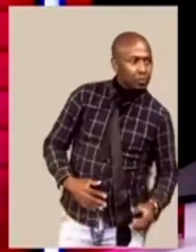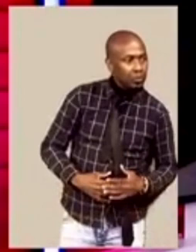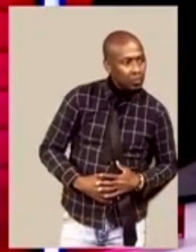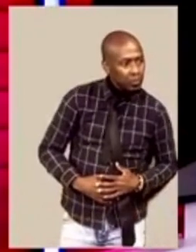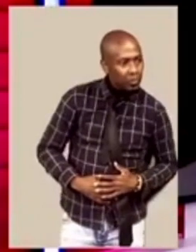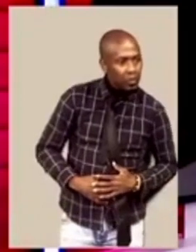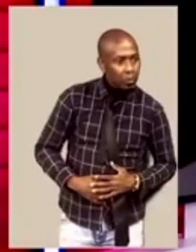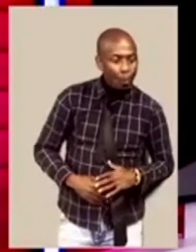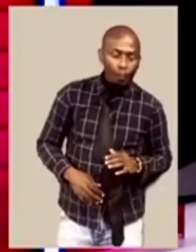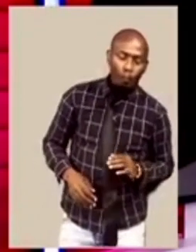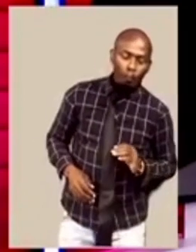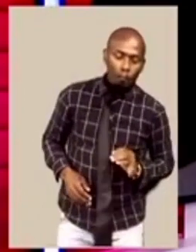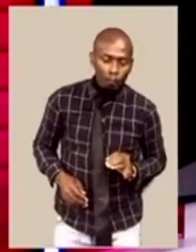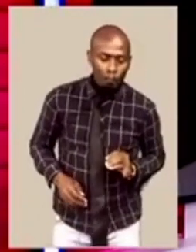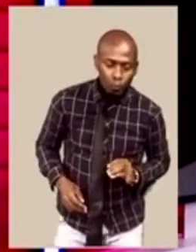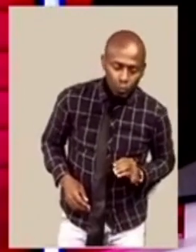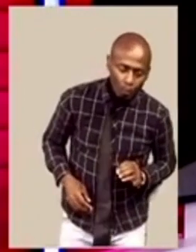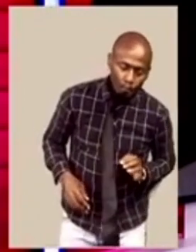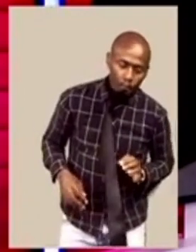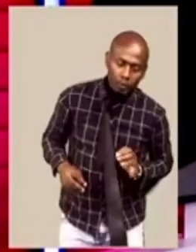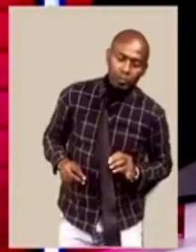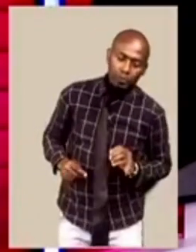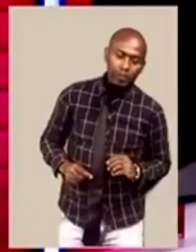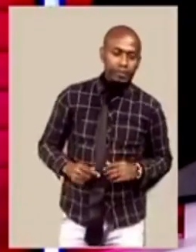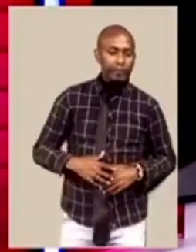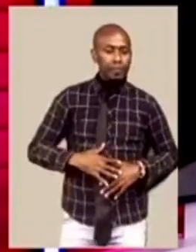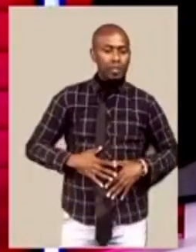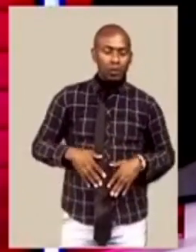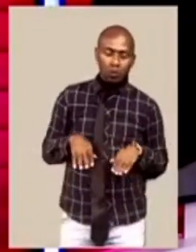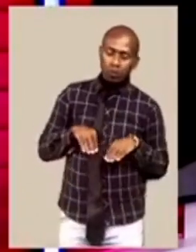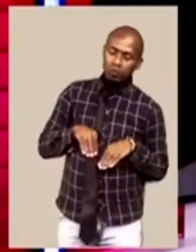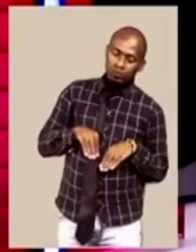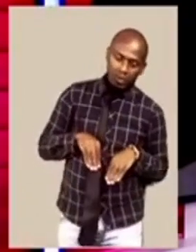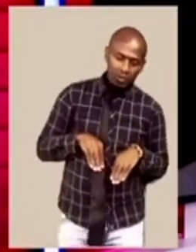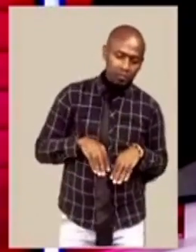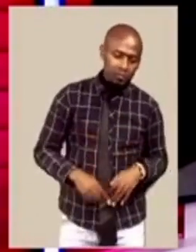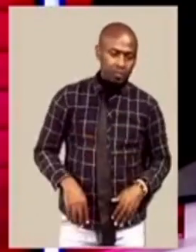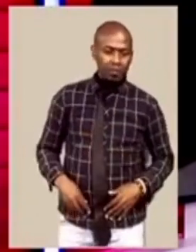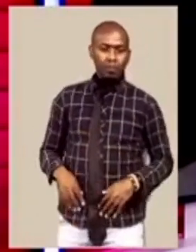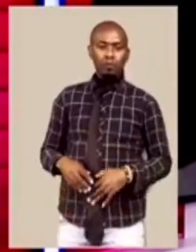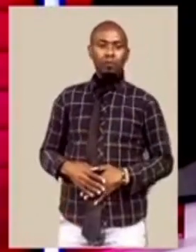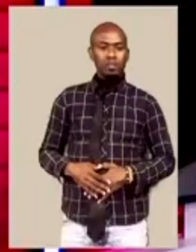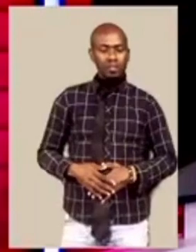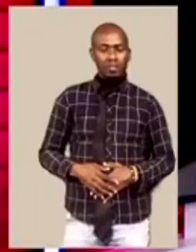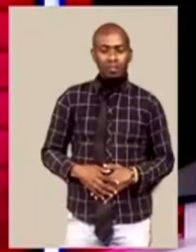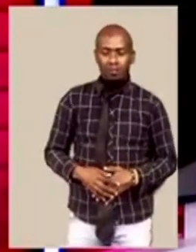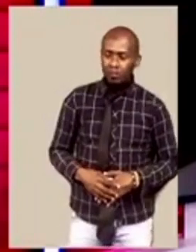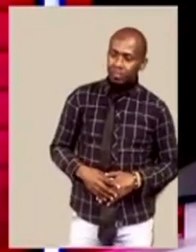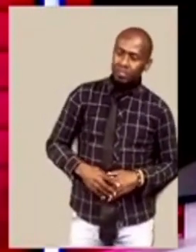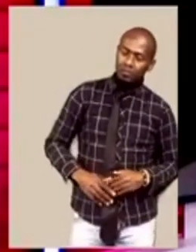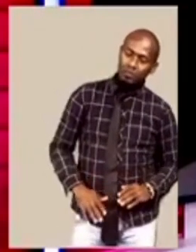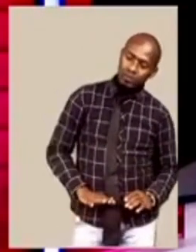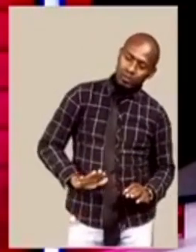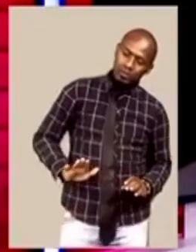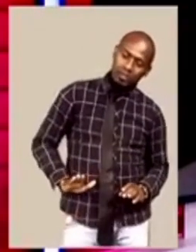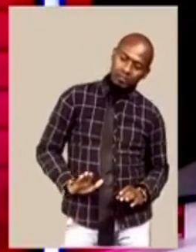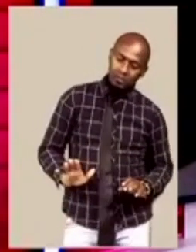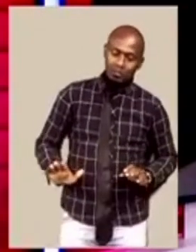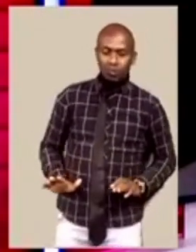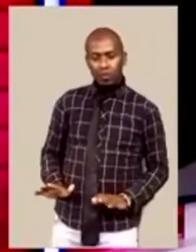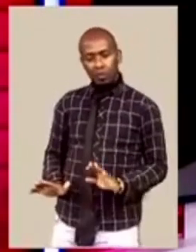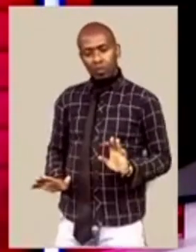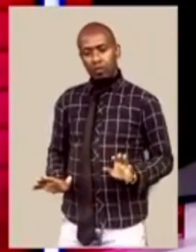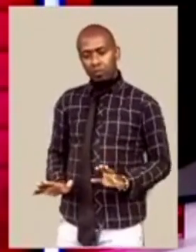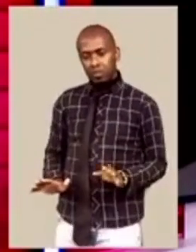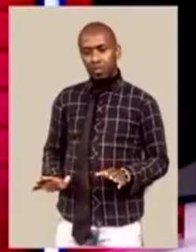Rasimpiwe Shemme. Baba Rasimpiwe Shemme because this guy who